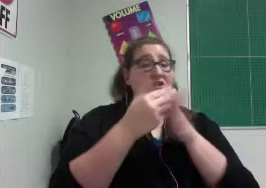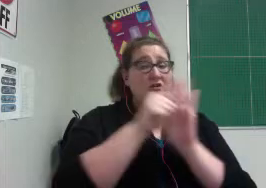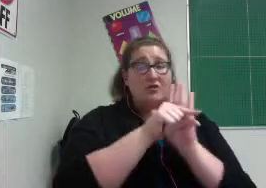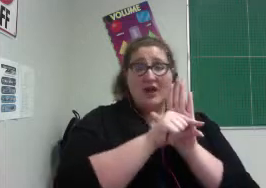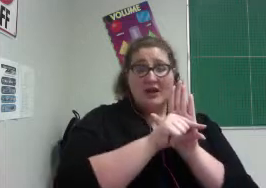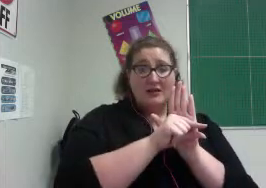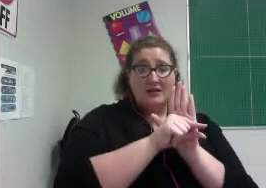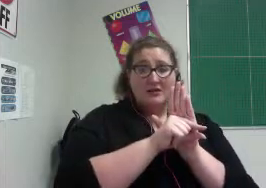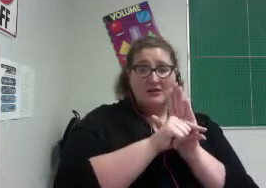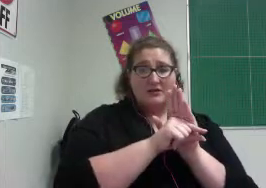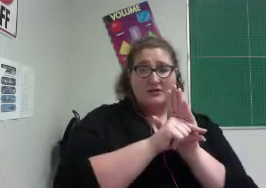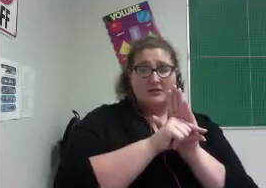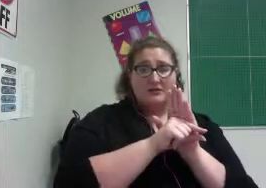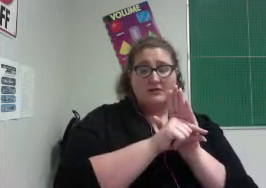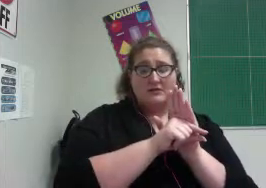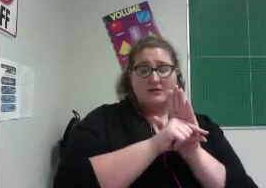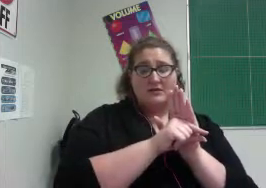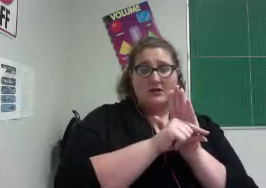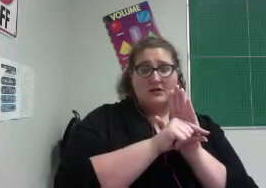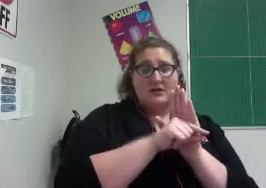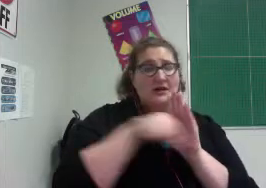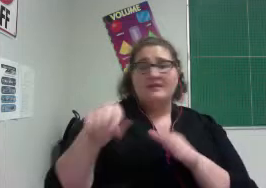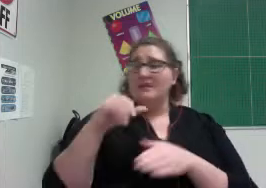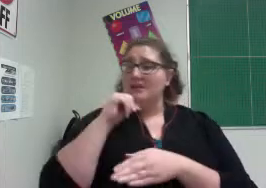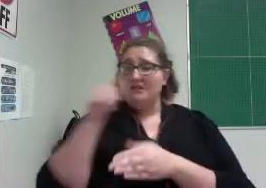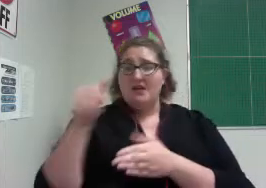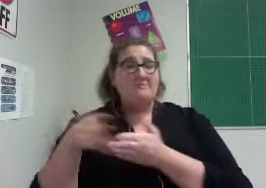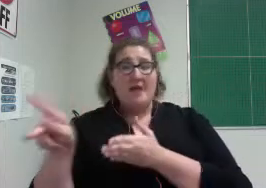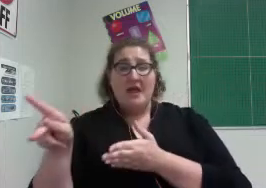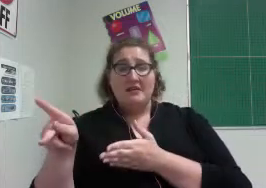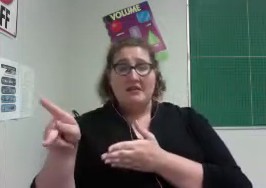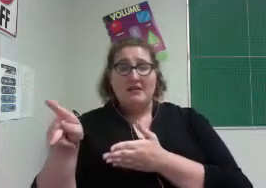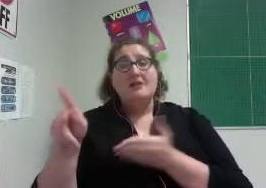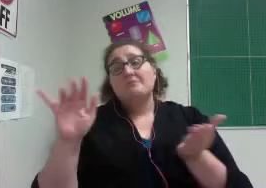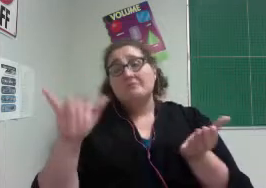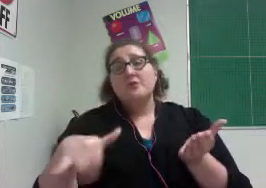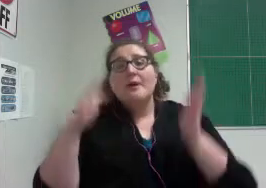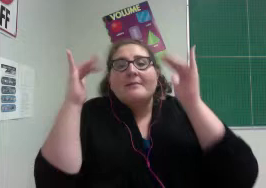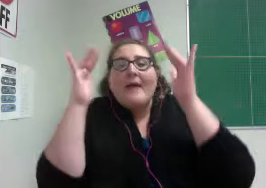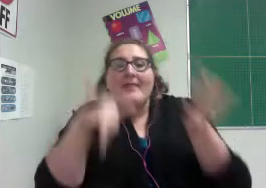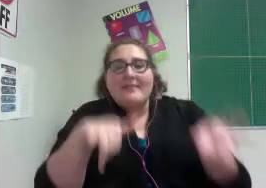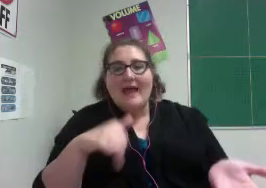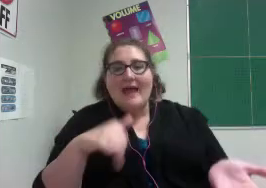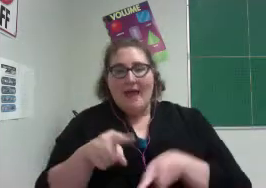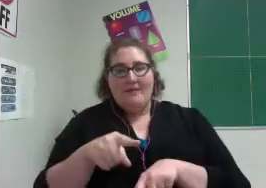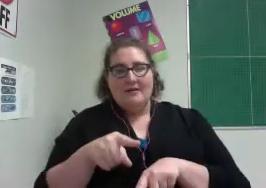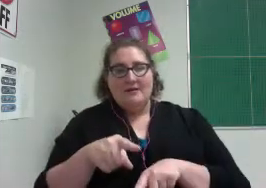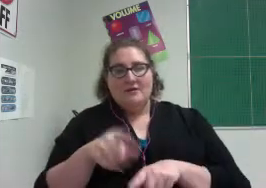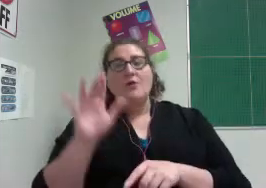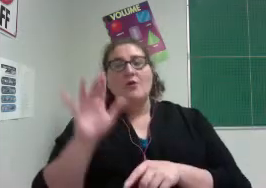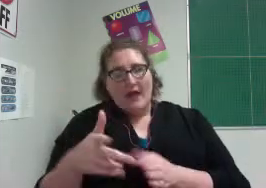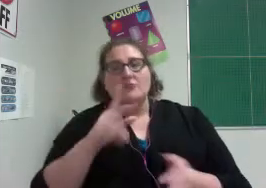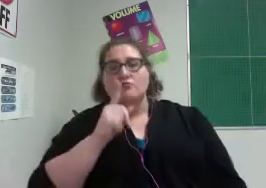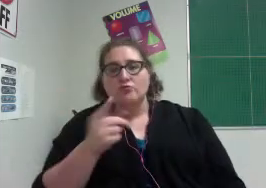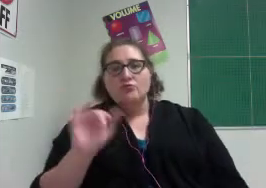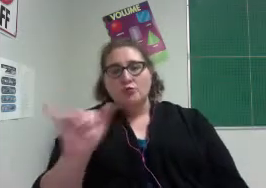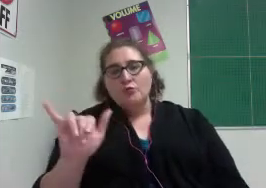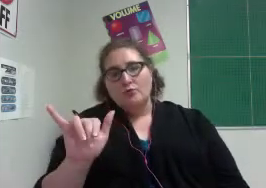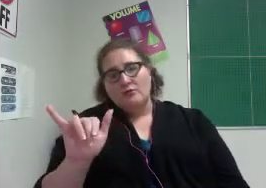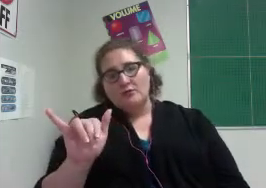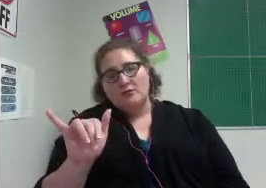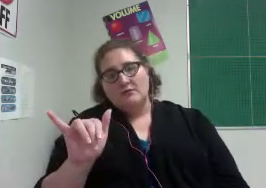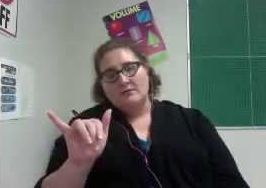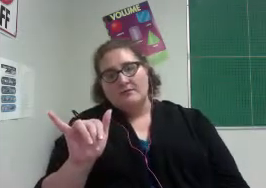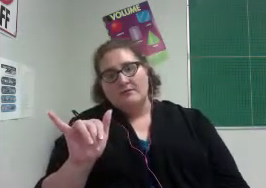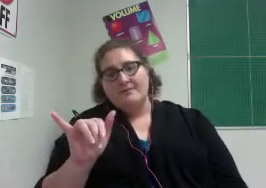didn't get good grades and they don't pay your car insurance, you expected that to happen, so that's also